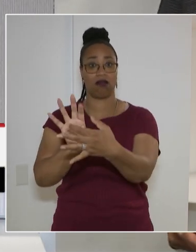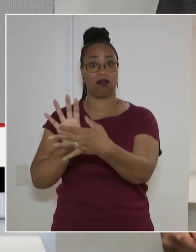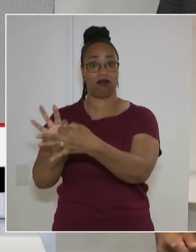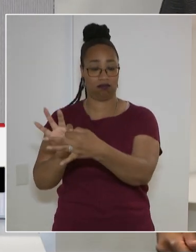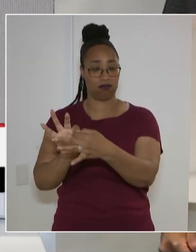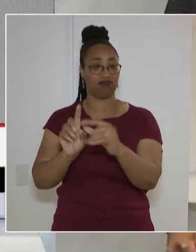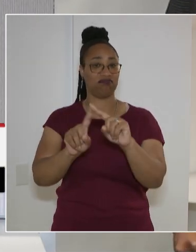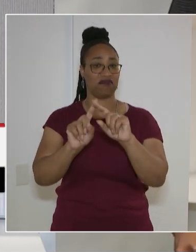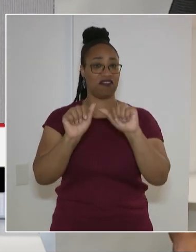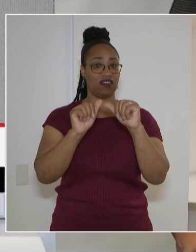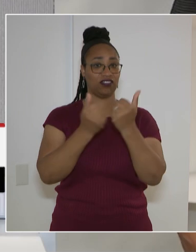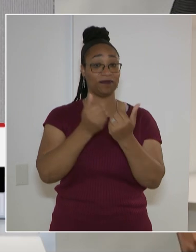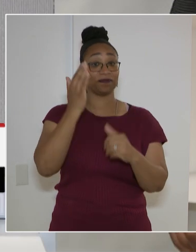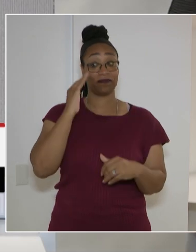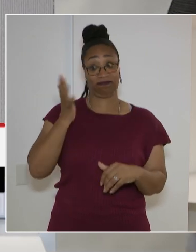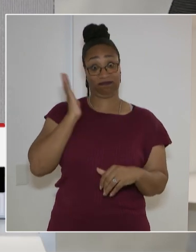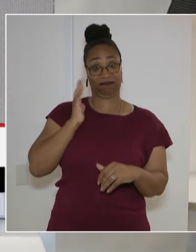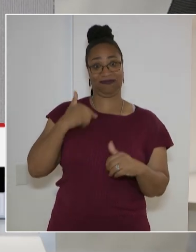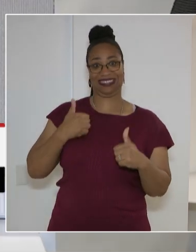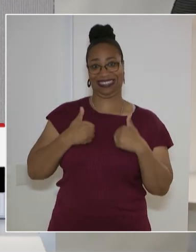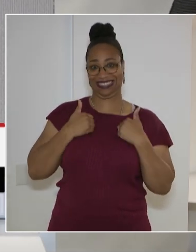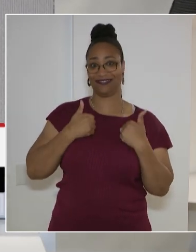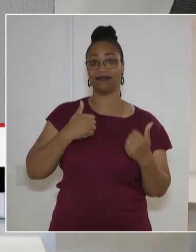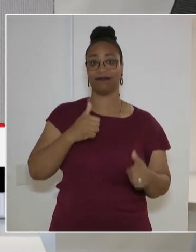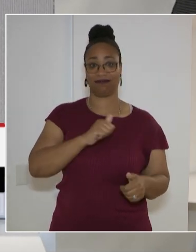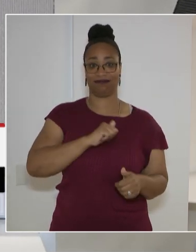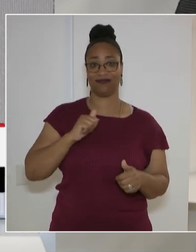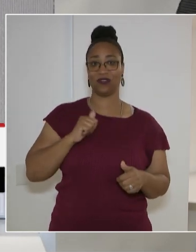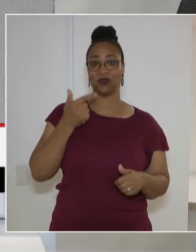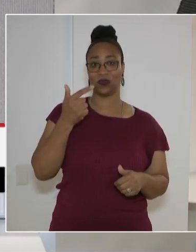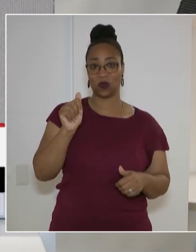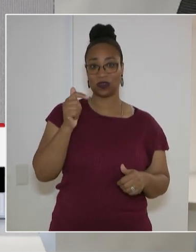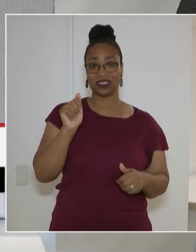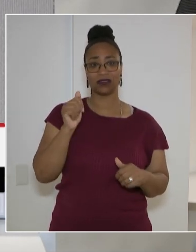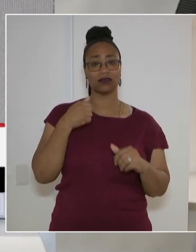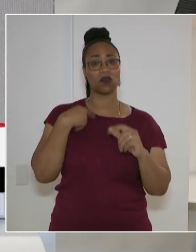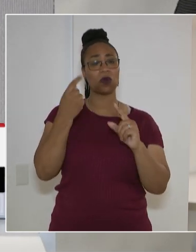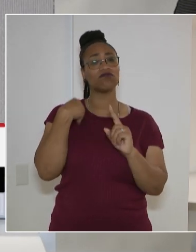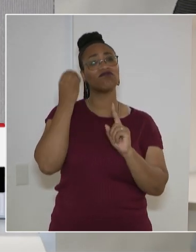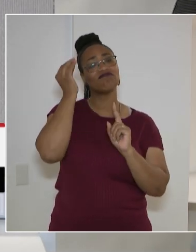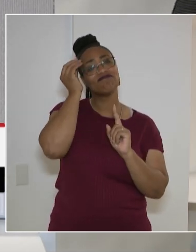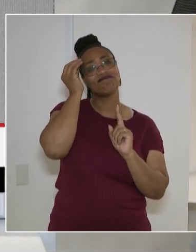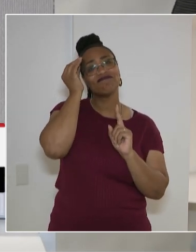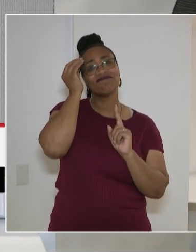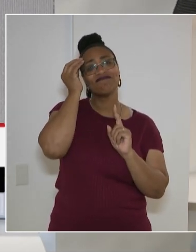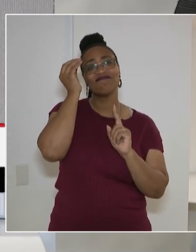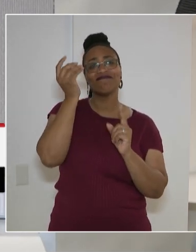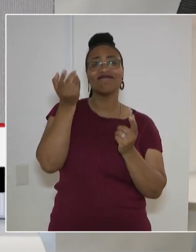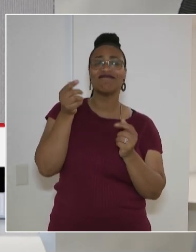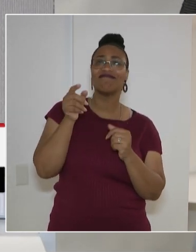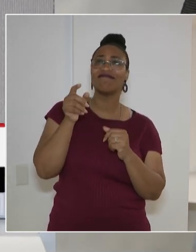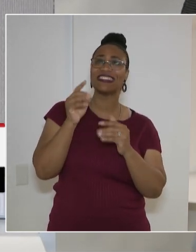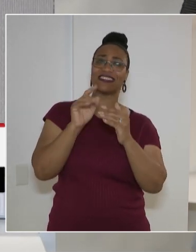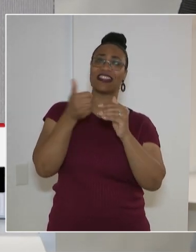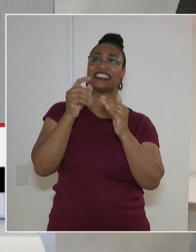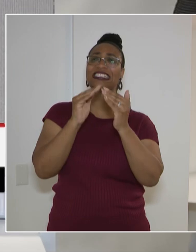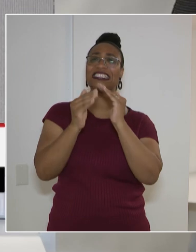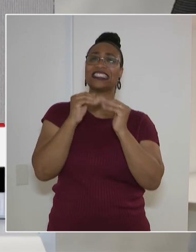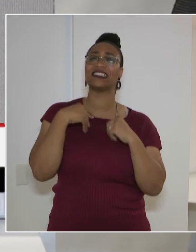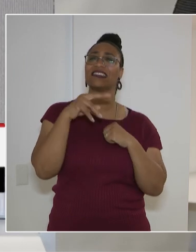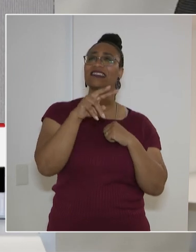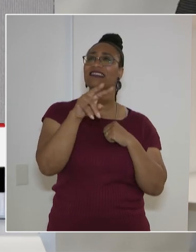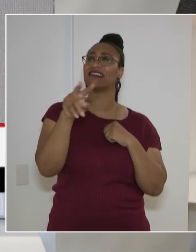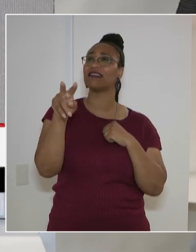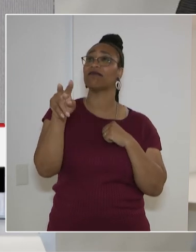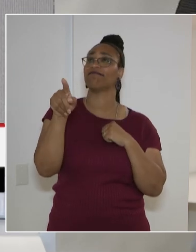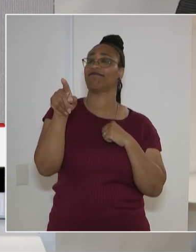Yeah. I'm guessing you considered other cities. What was the tipping point that said DC is the place? Absolutely, yeah. So we had been headquartered in Atlanta